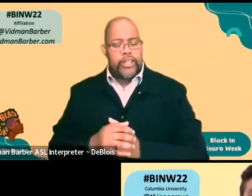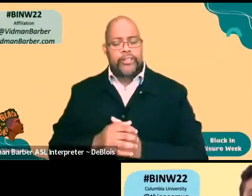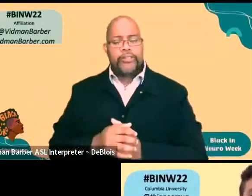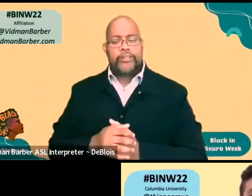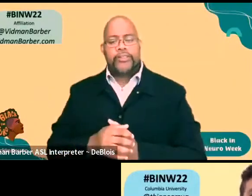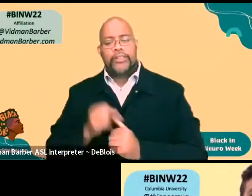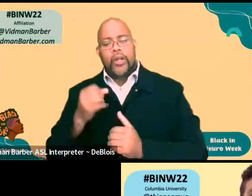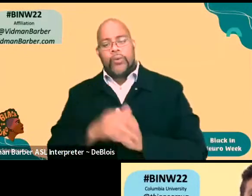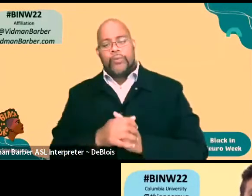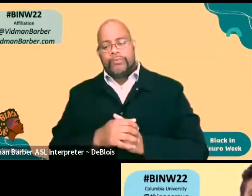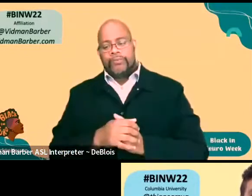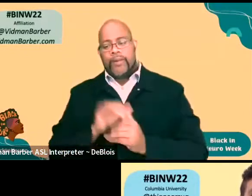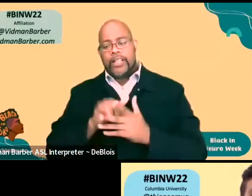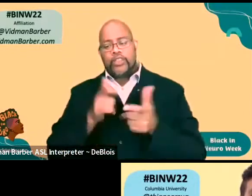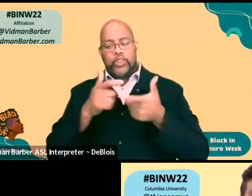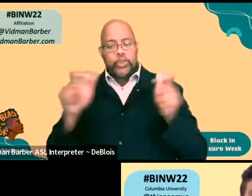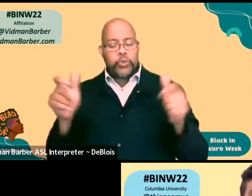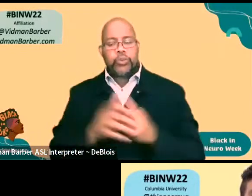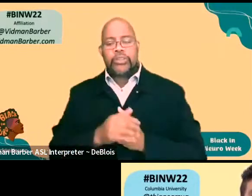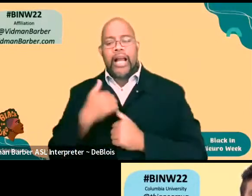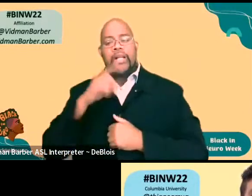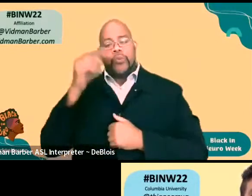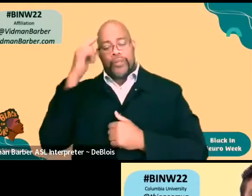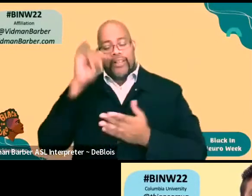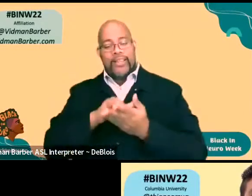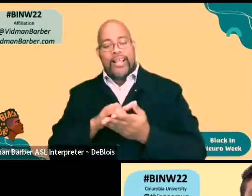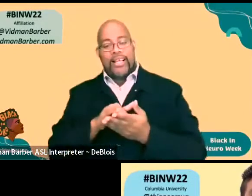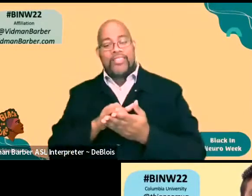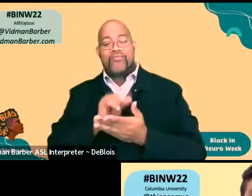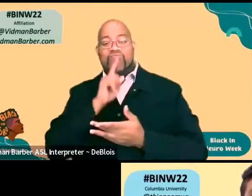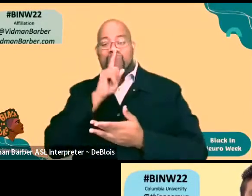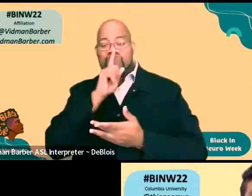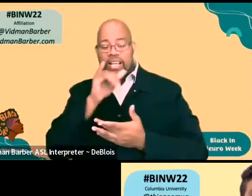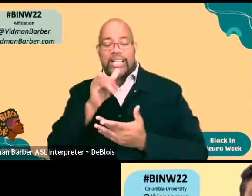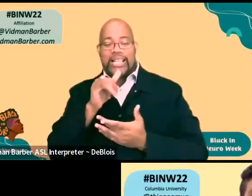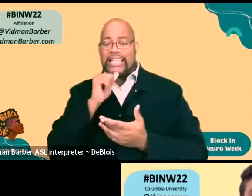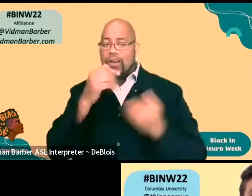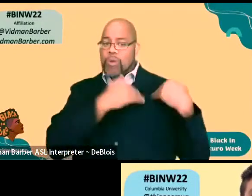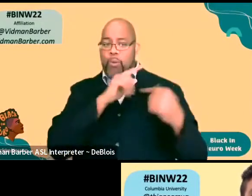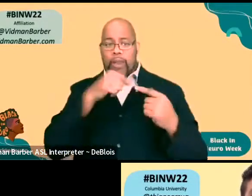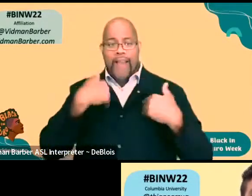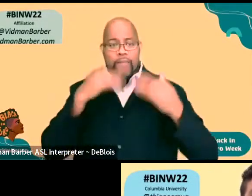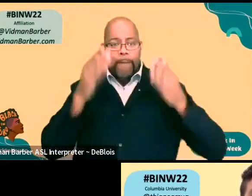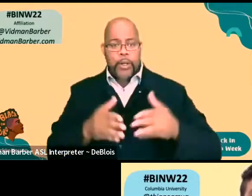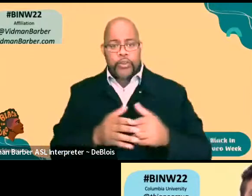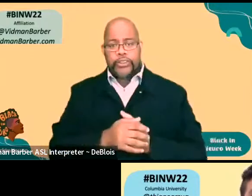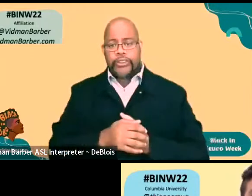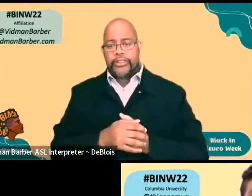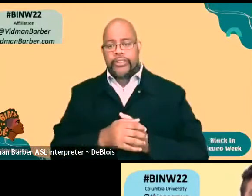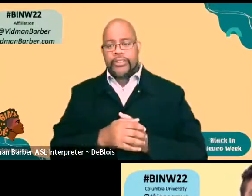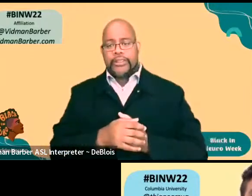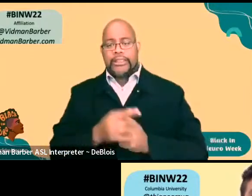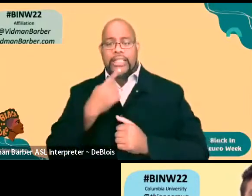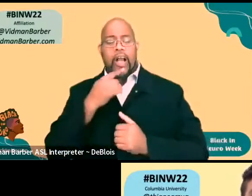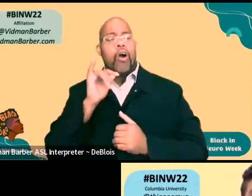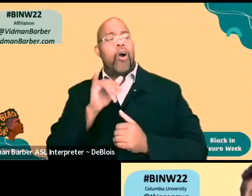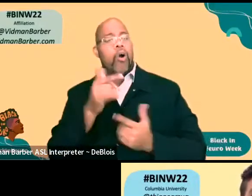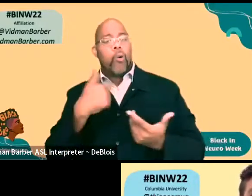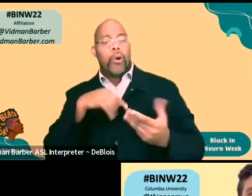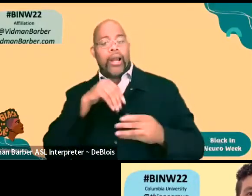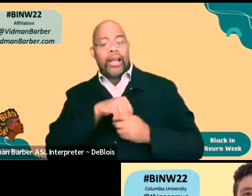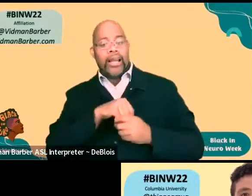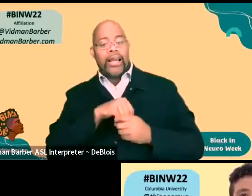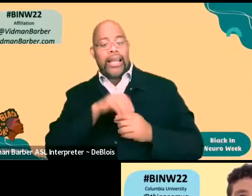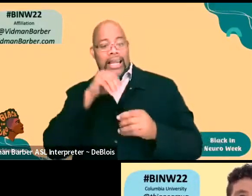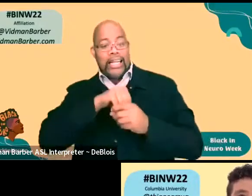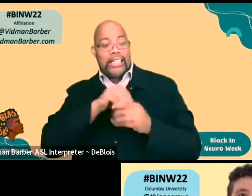So that's huge. I do think it's super irresponsible when you have someone saying, oh, we're in, inner